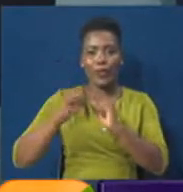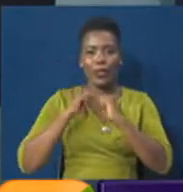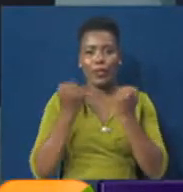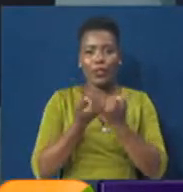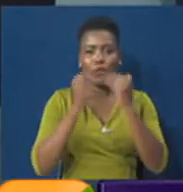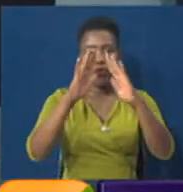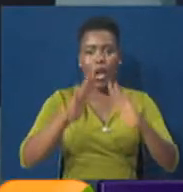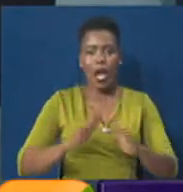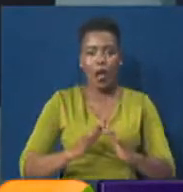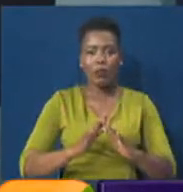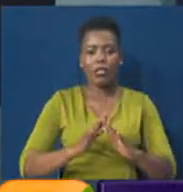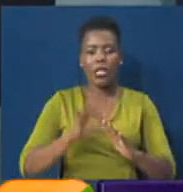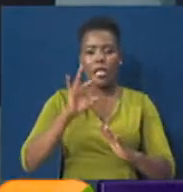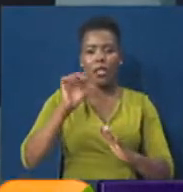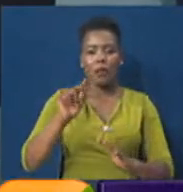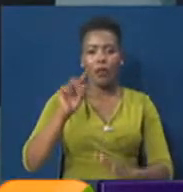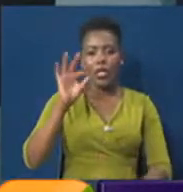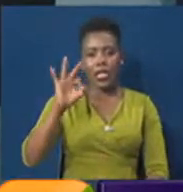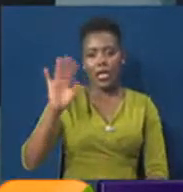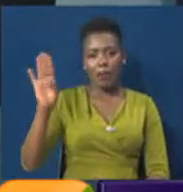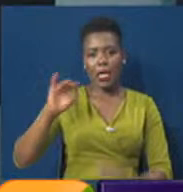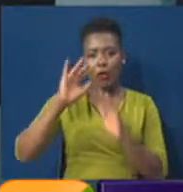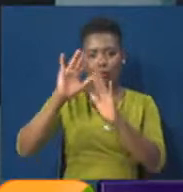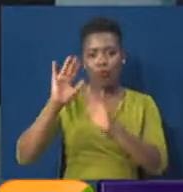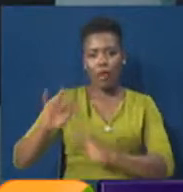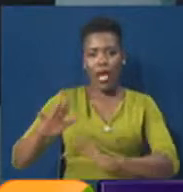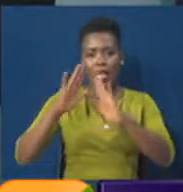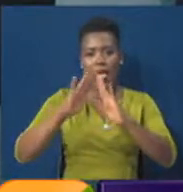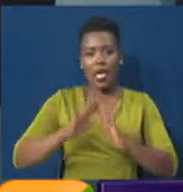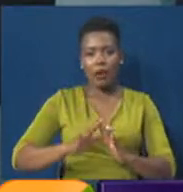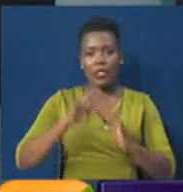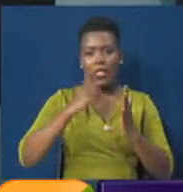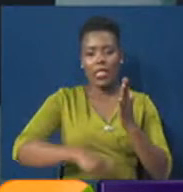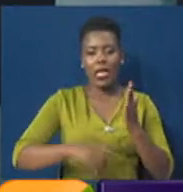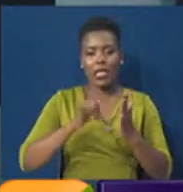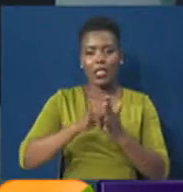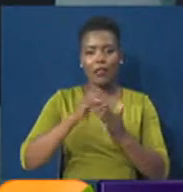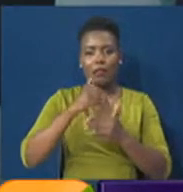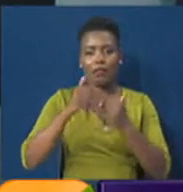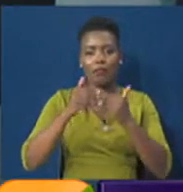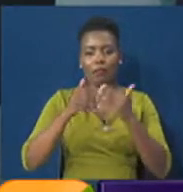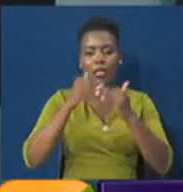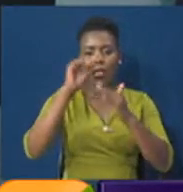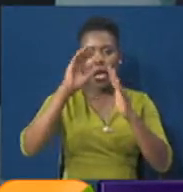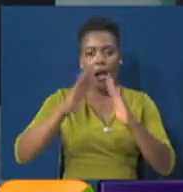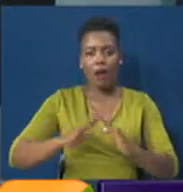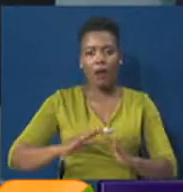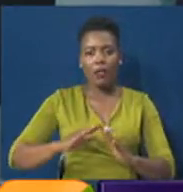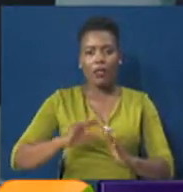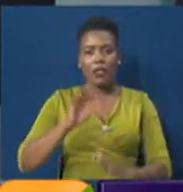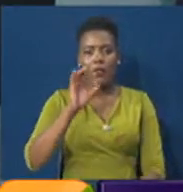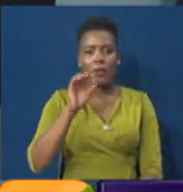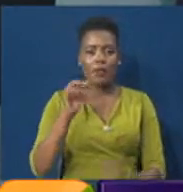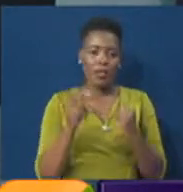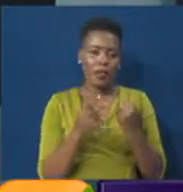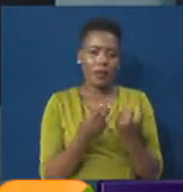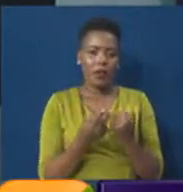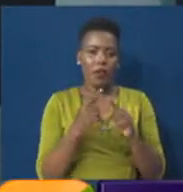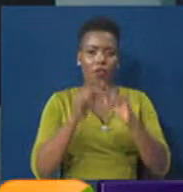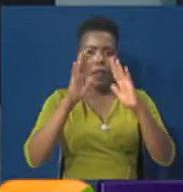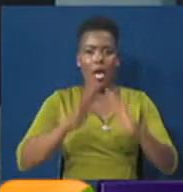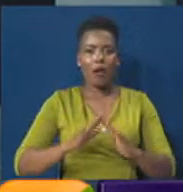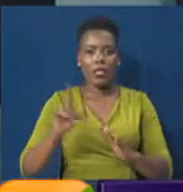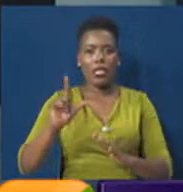housing units, 3.3 billion shillings. And of course, the housing levy. The figures that we got from the National Assembly Finance Committee is that from the housing levy